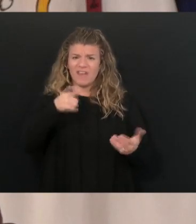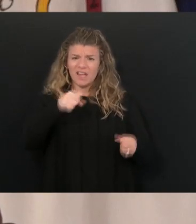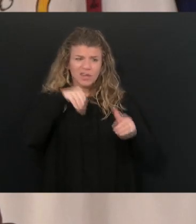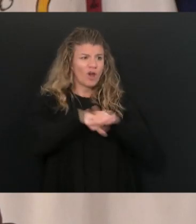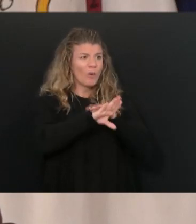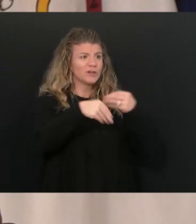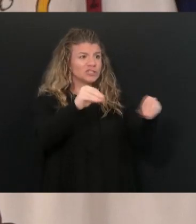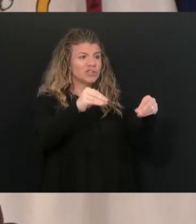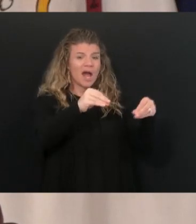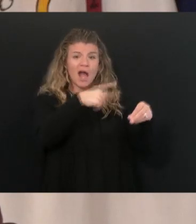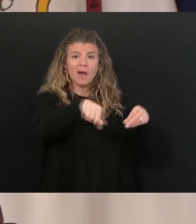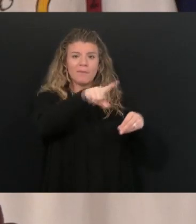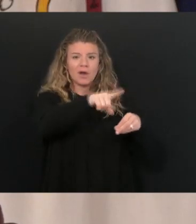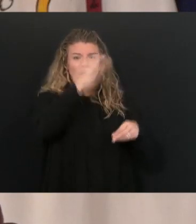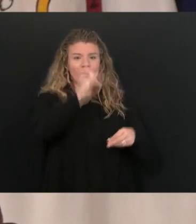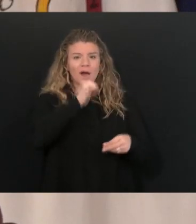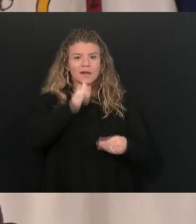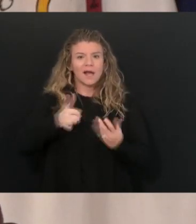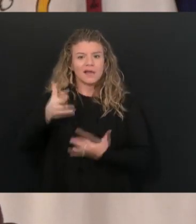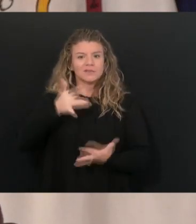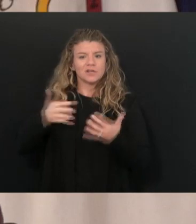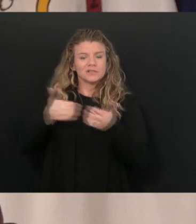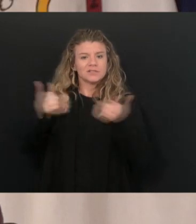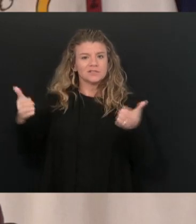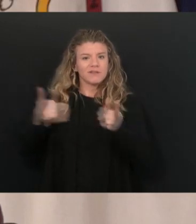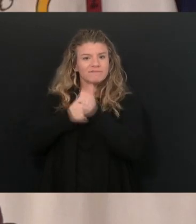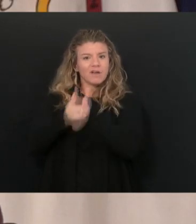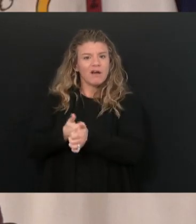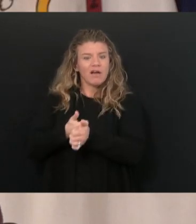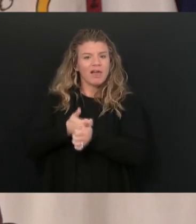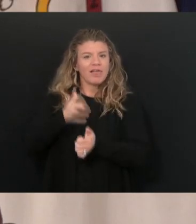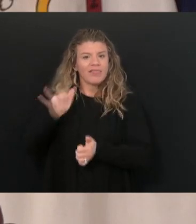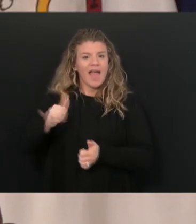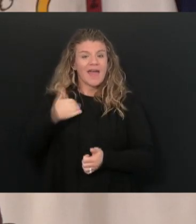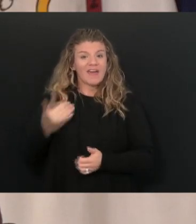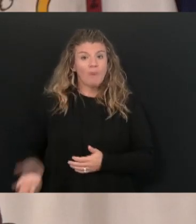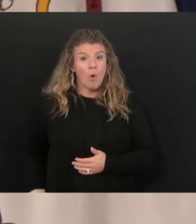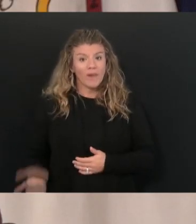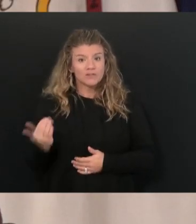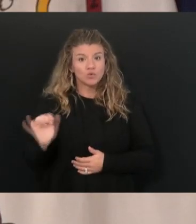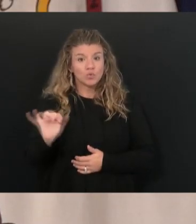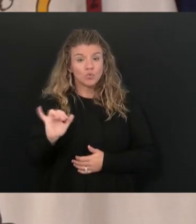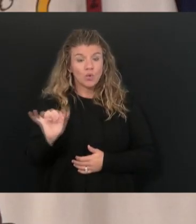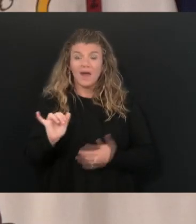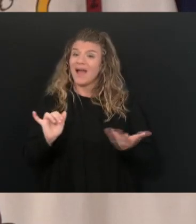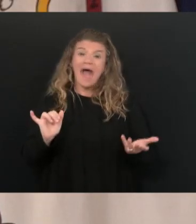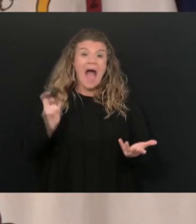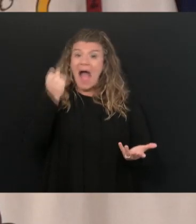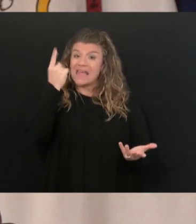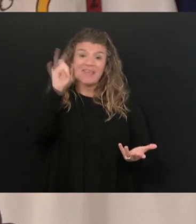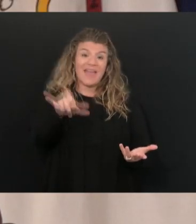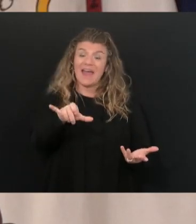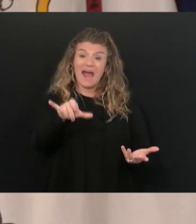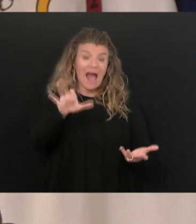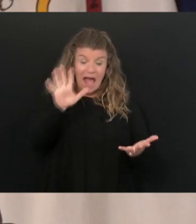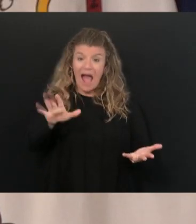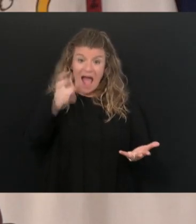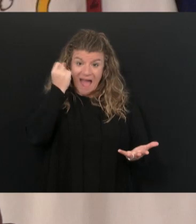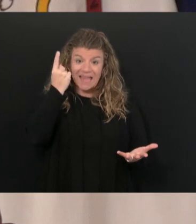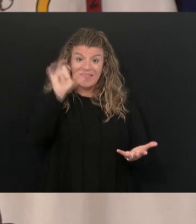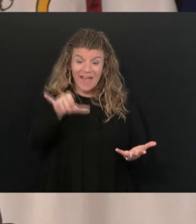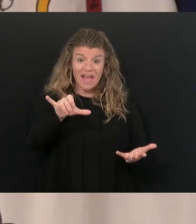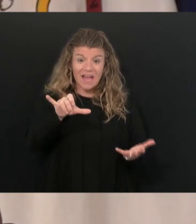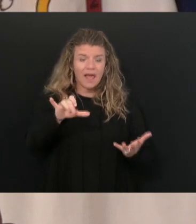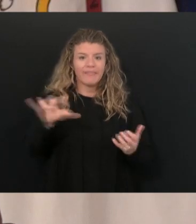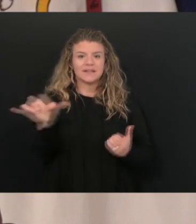we, socially distance and abide by it in some way, have bowling? I get that, and